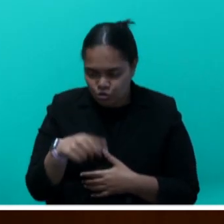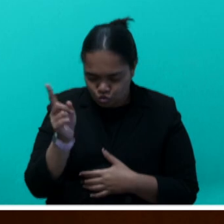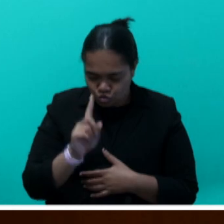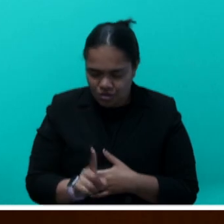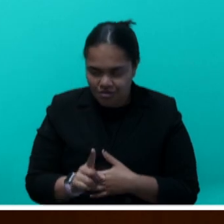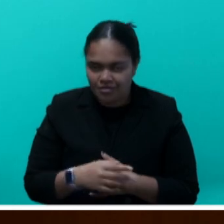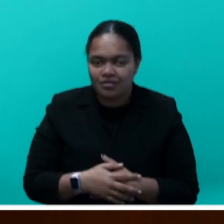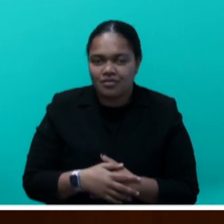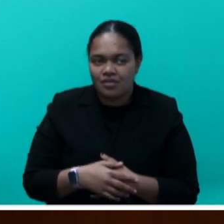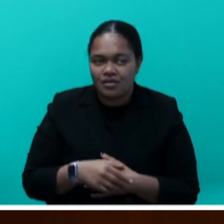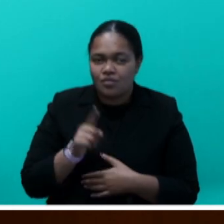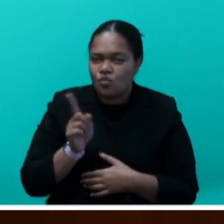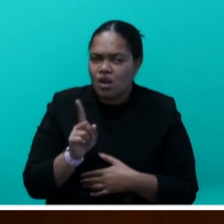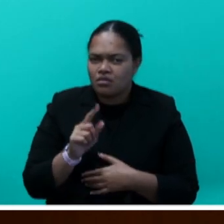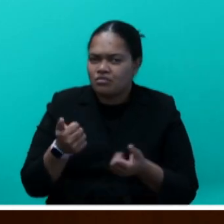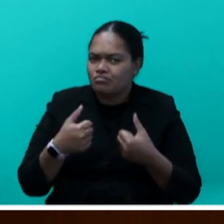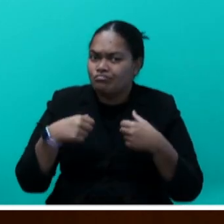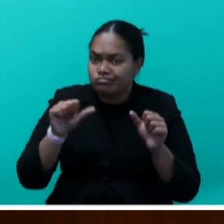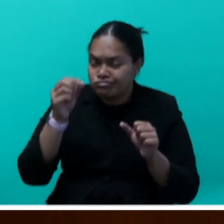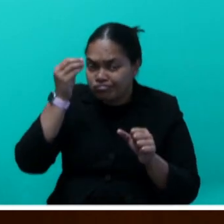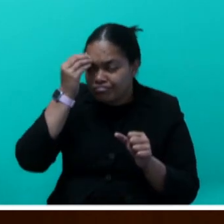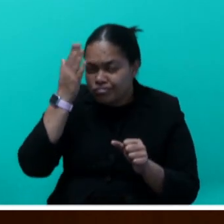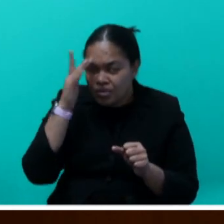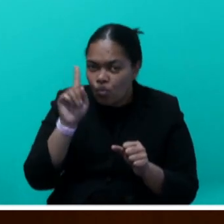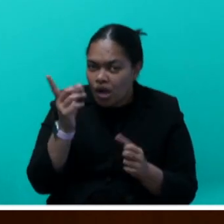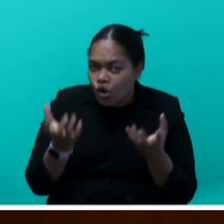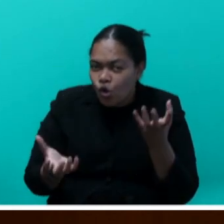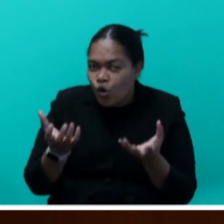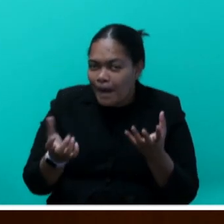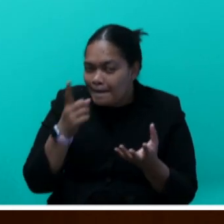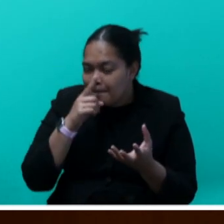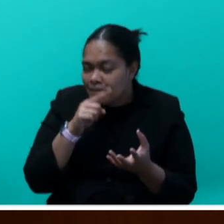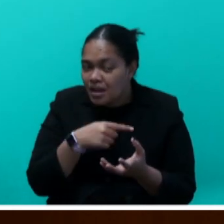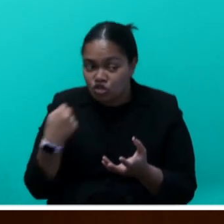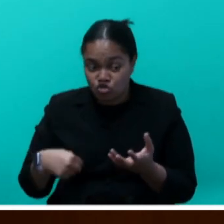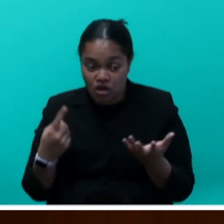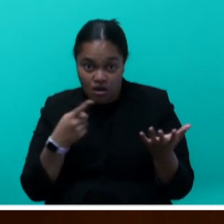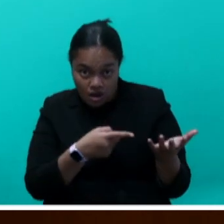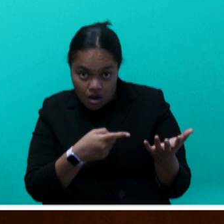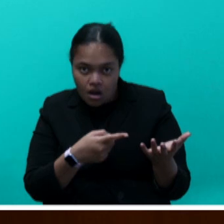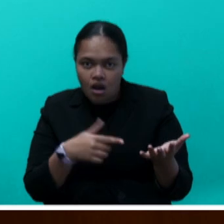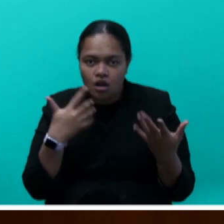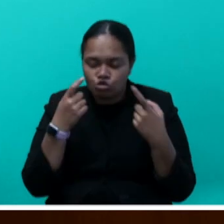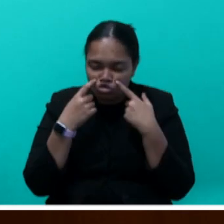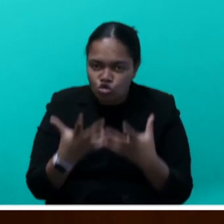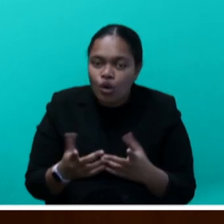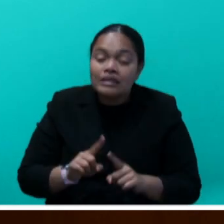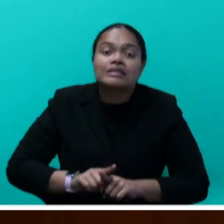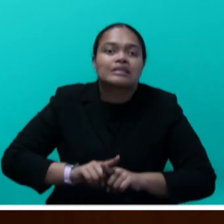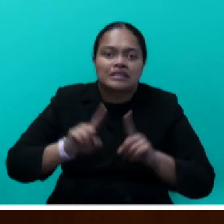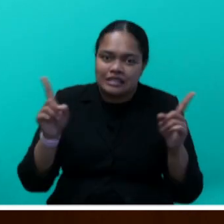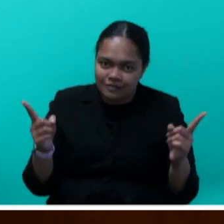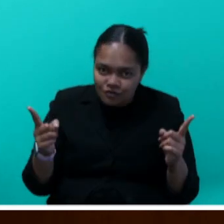While our progress is notable, a comparison to the People's Republic of China highlights the significant difference